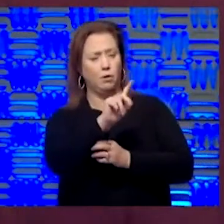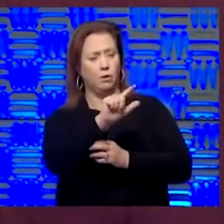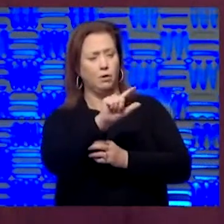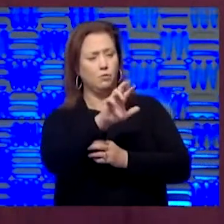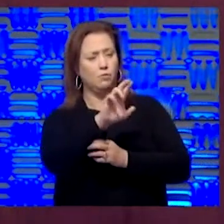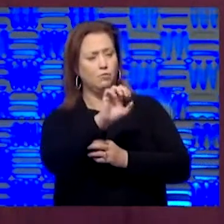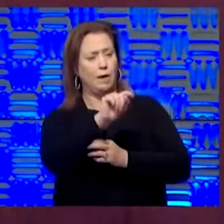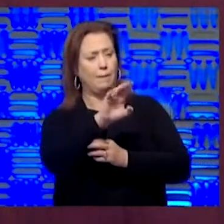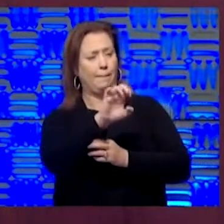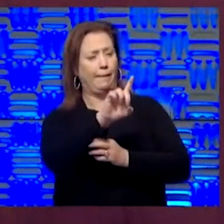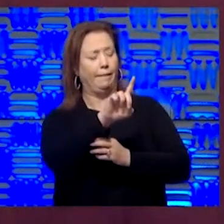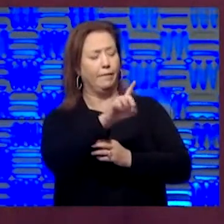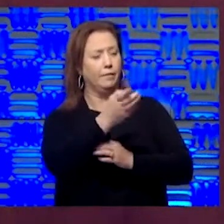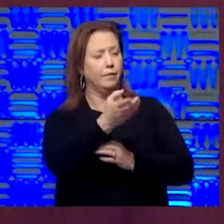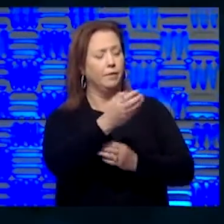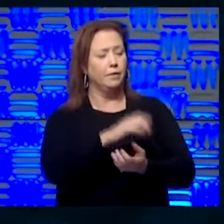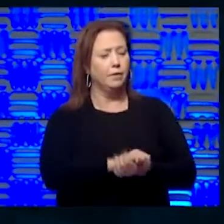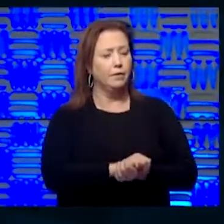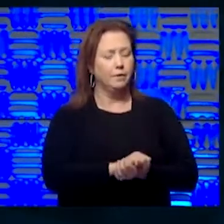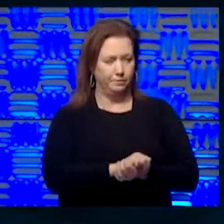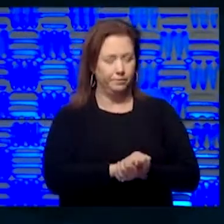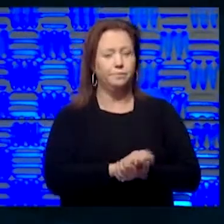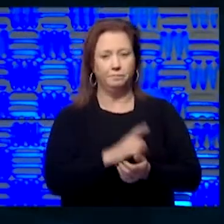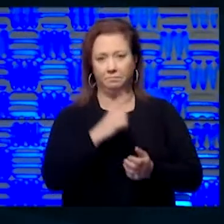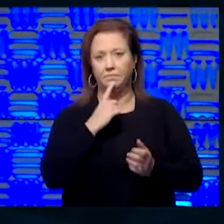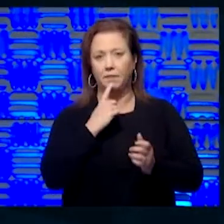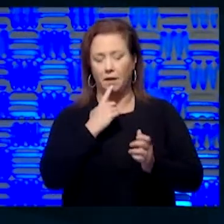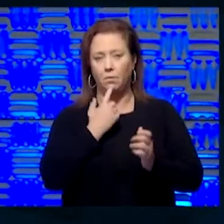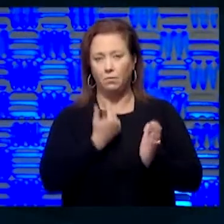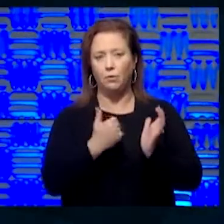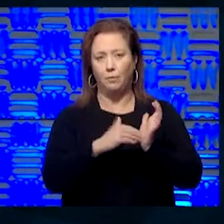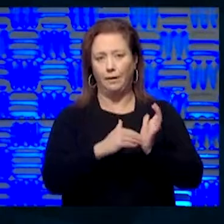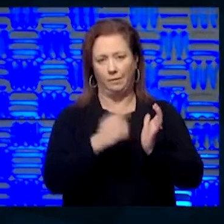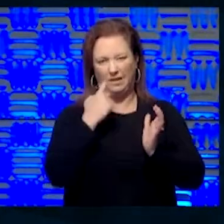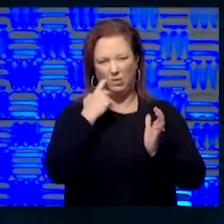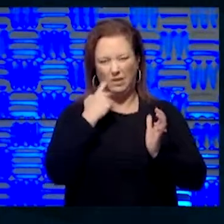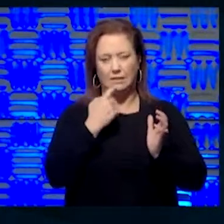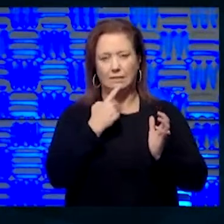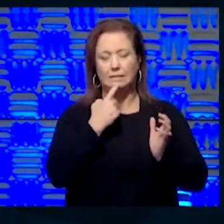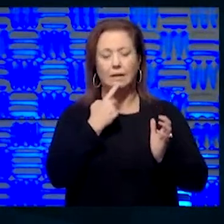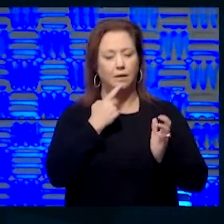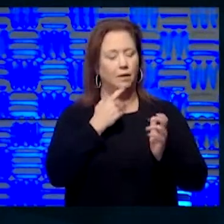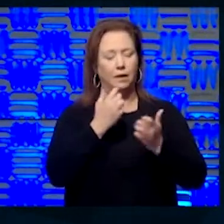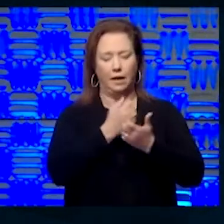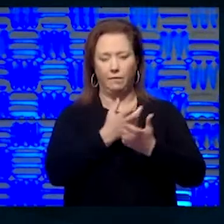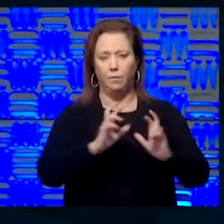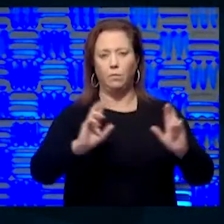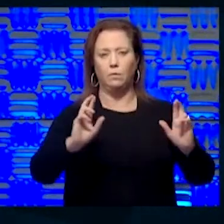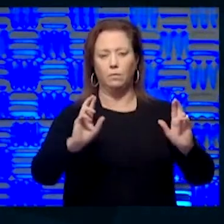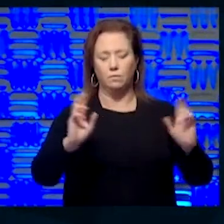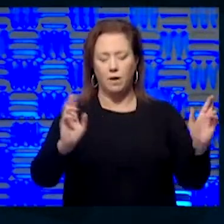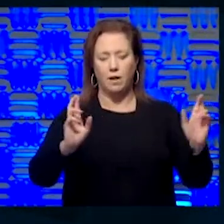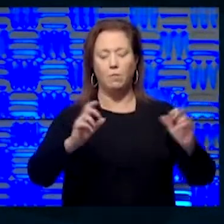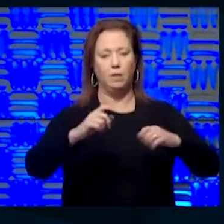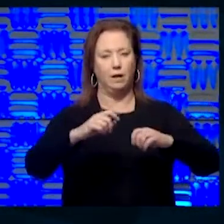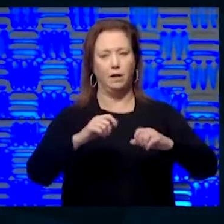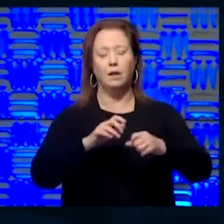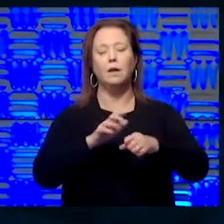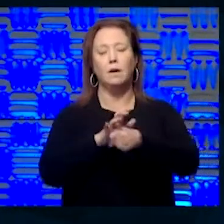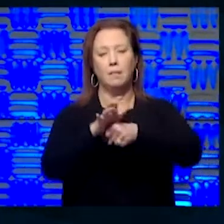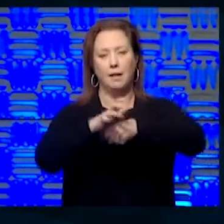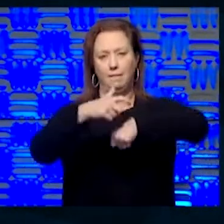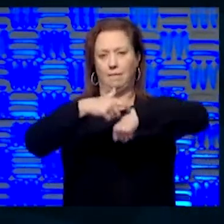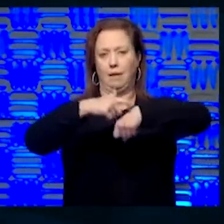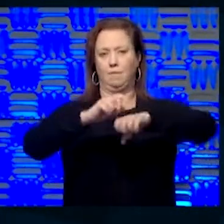Bend? I will echo what's already been said. I think we have all that we need. We have had time to prepare. The